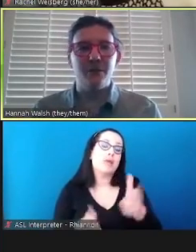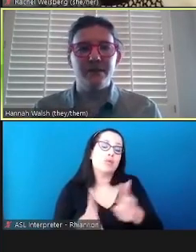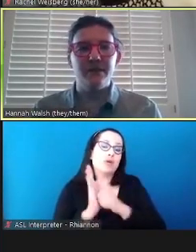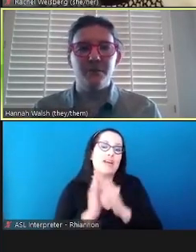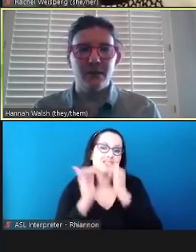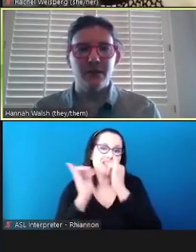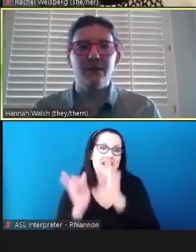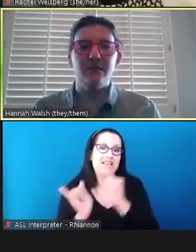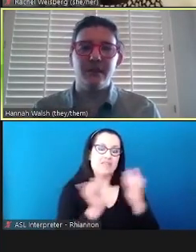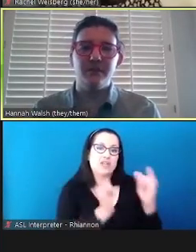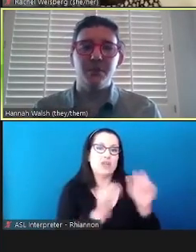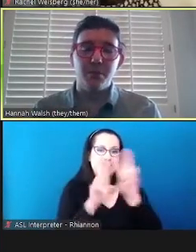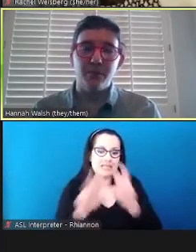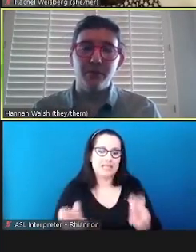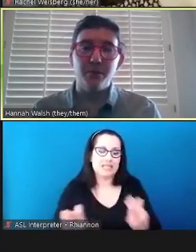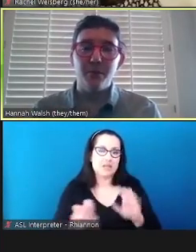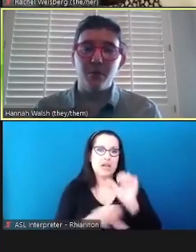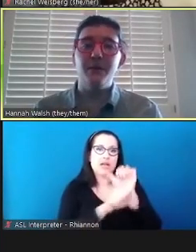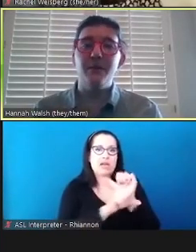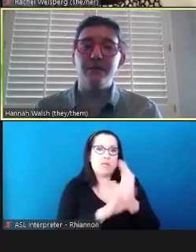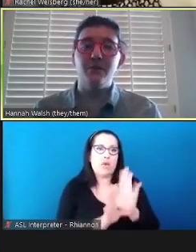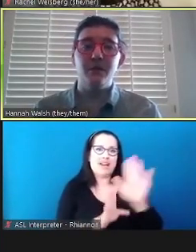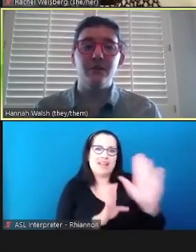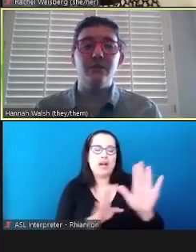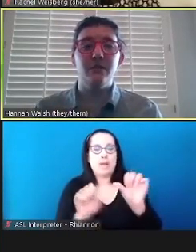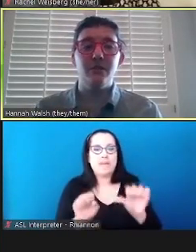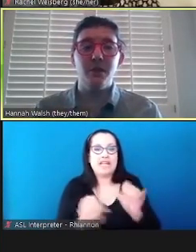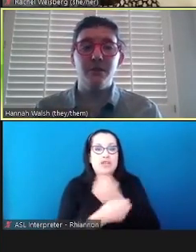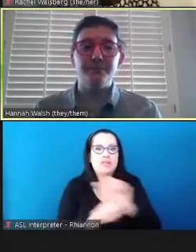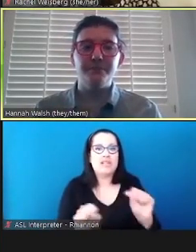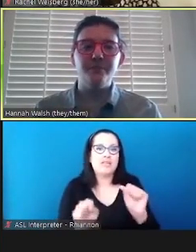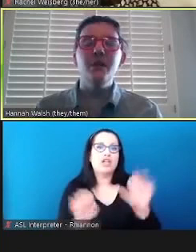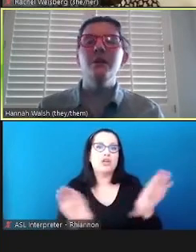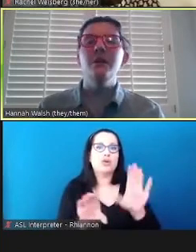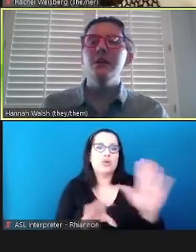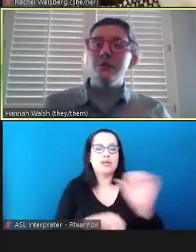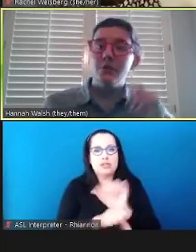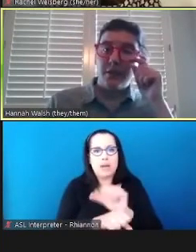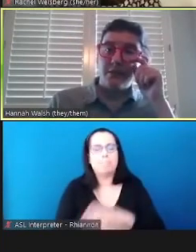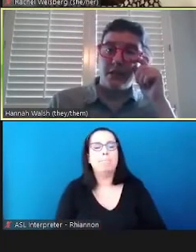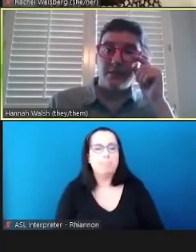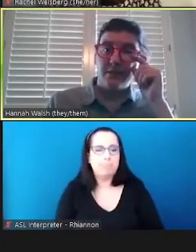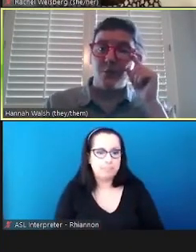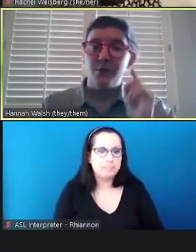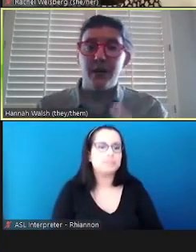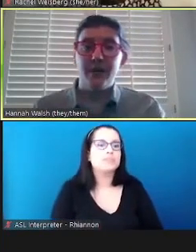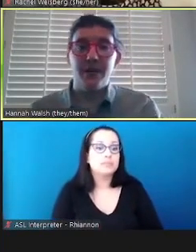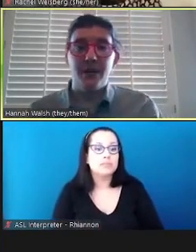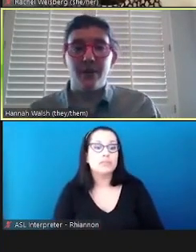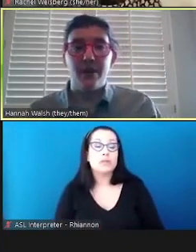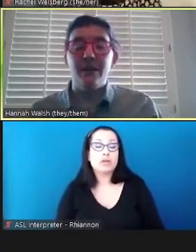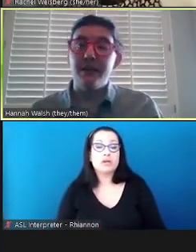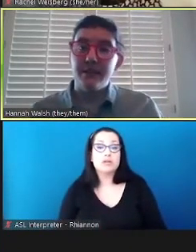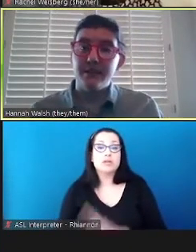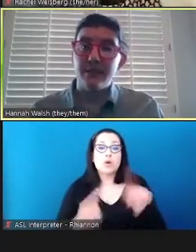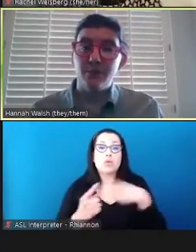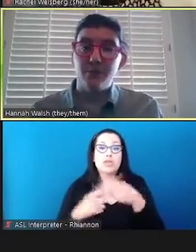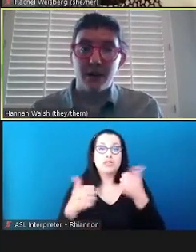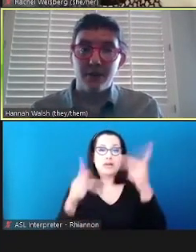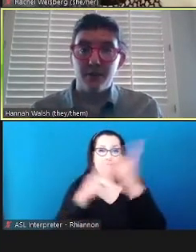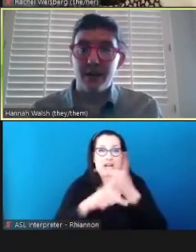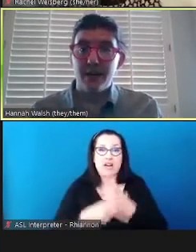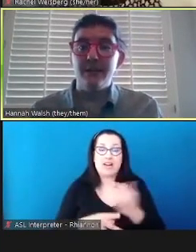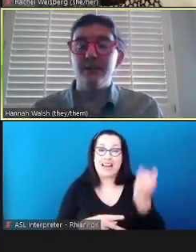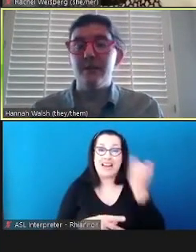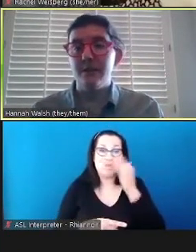employees' present ability to safely perform the essential functions of the job. So things to consider when trying to figure out, is this a